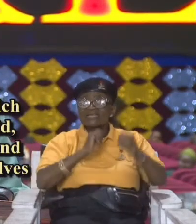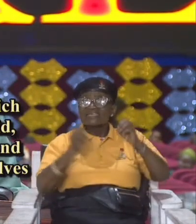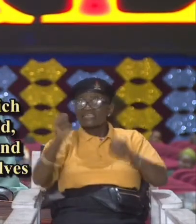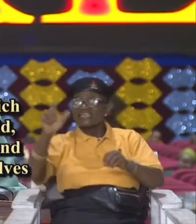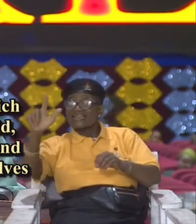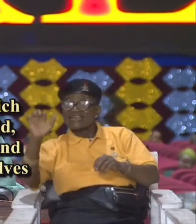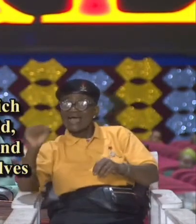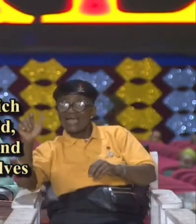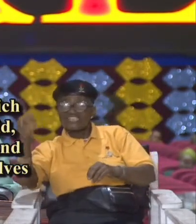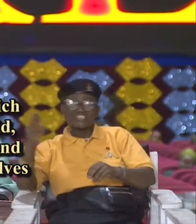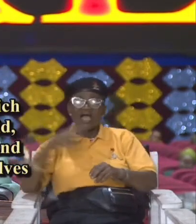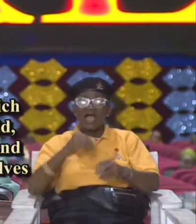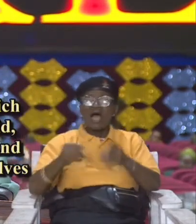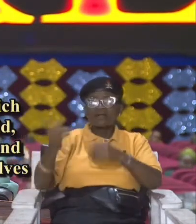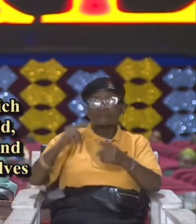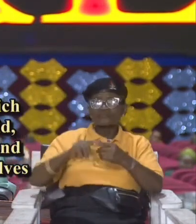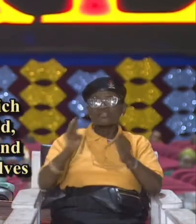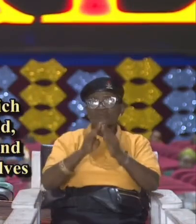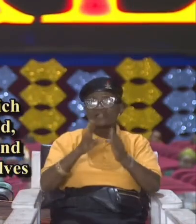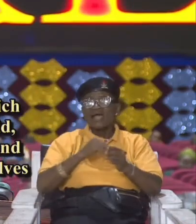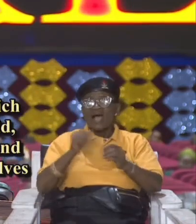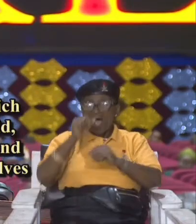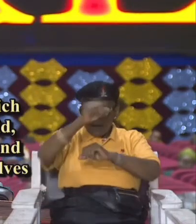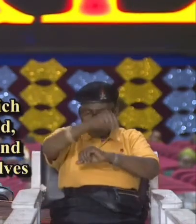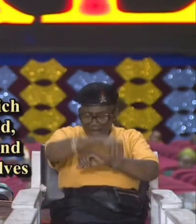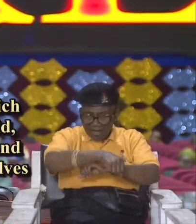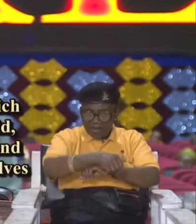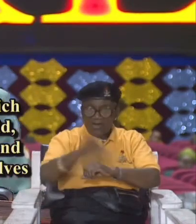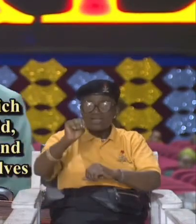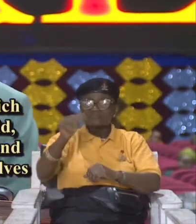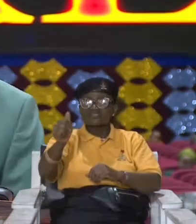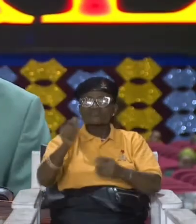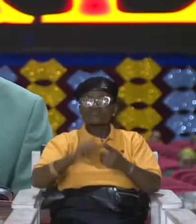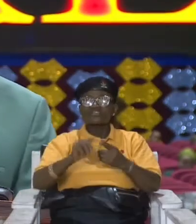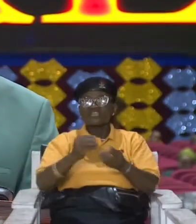him and bowed themselves to the ground before him.